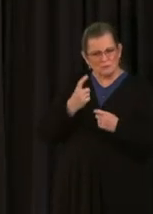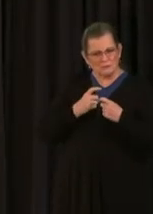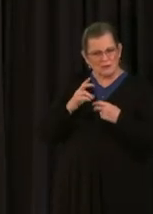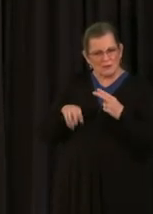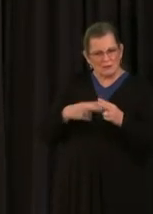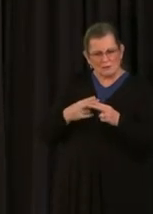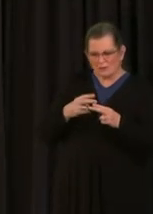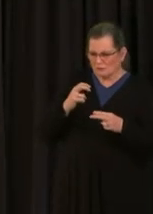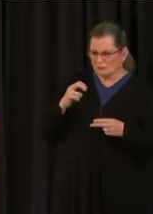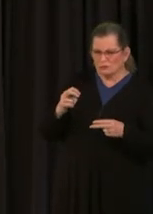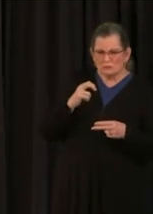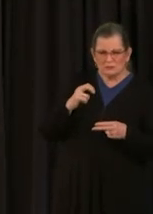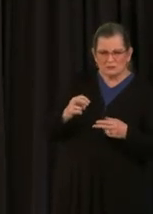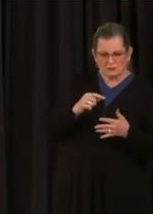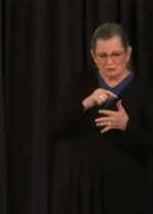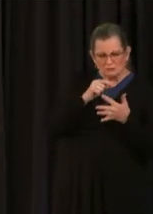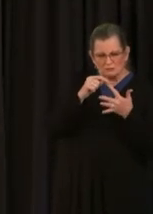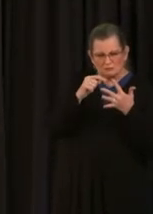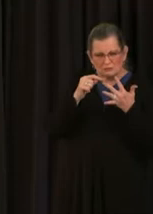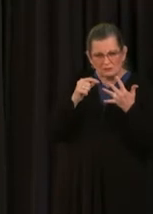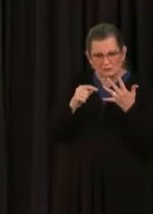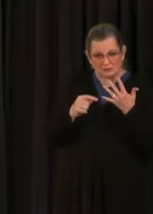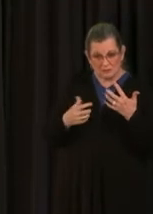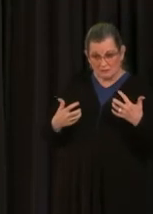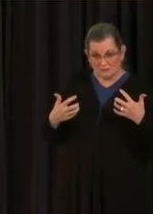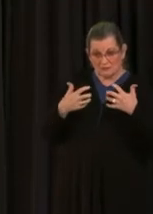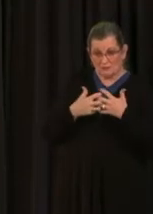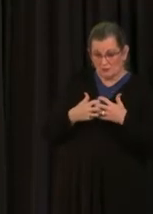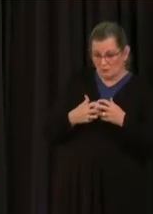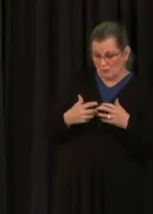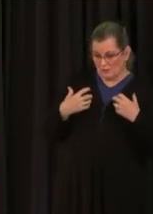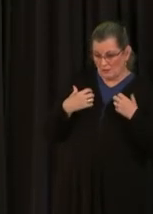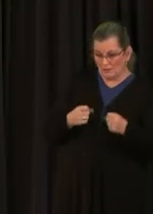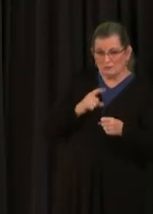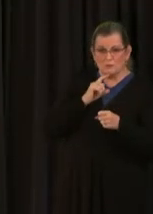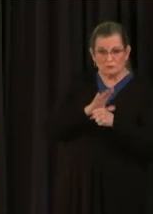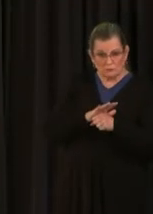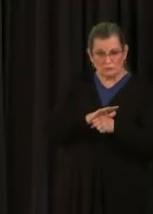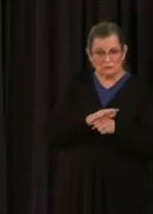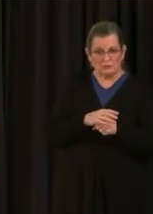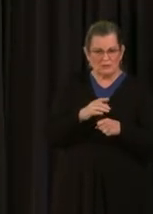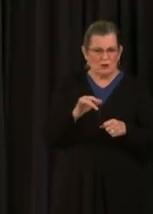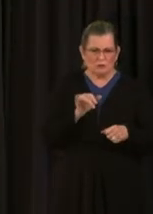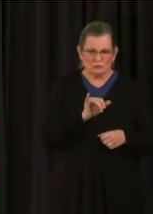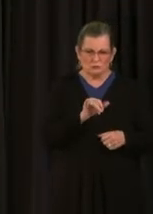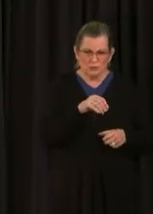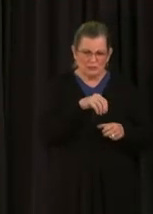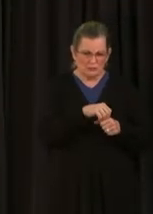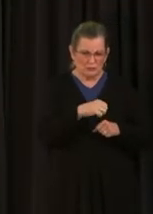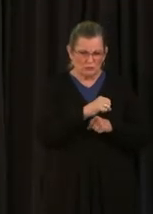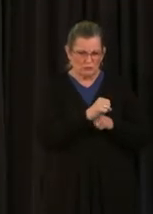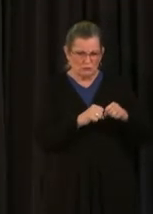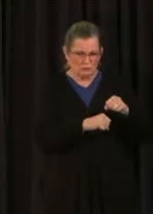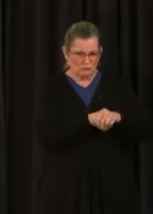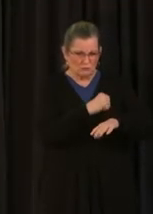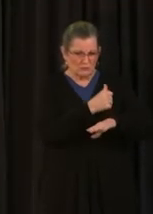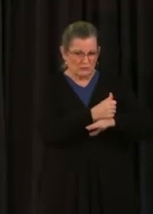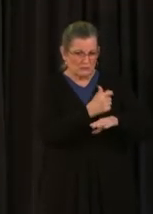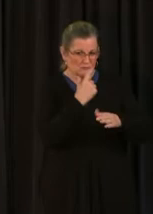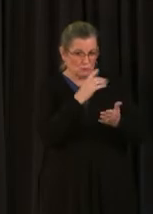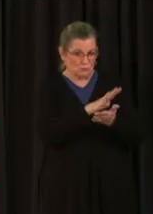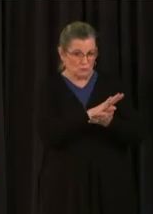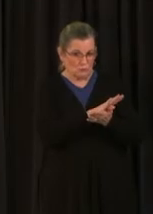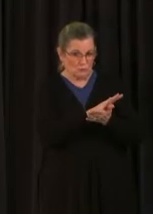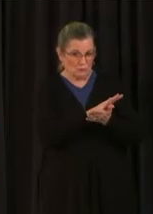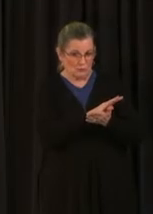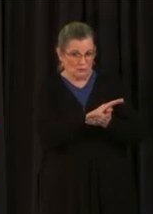our transportation modes are in line with our health and safety commitments, and also the infrastructure is in place for students to get to and